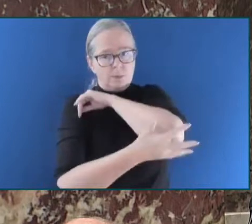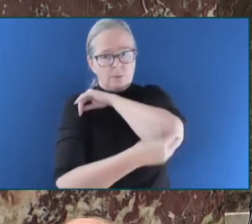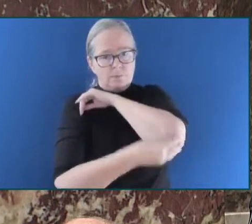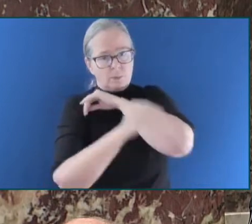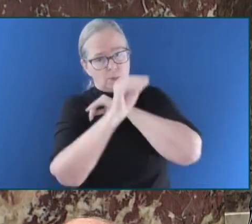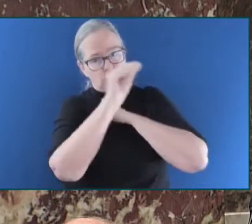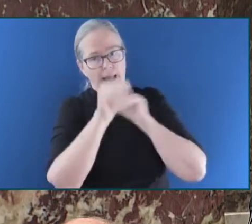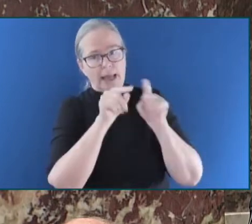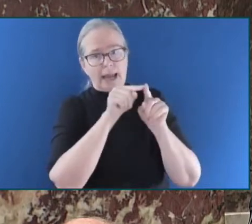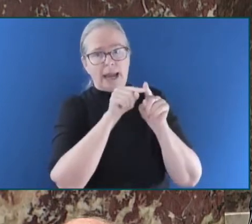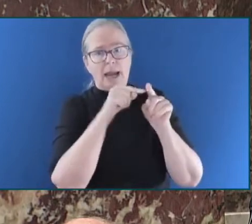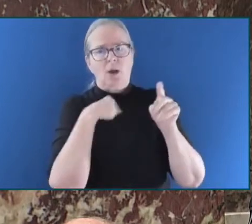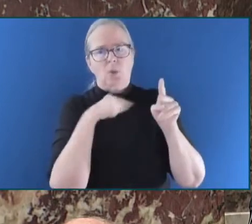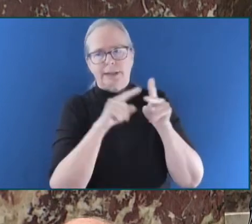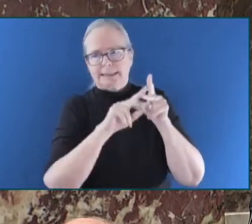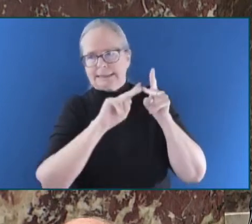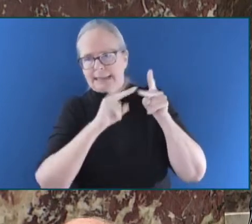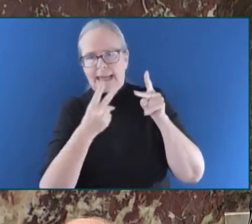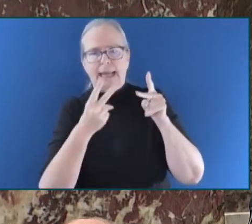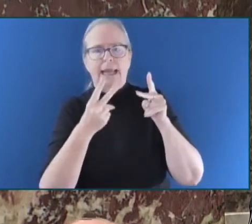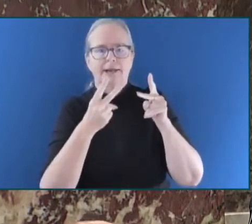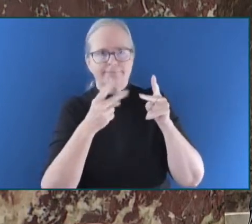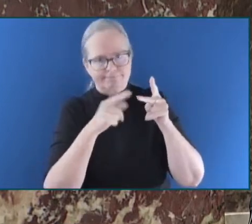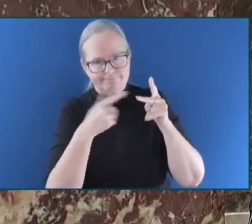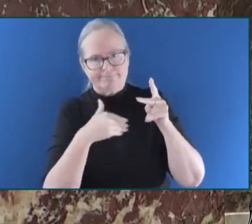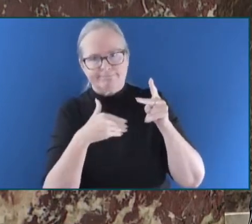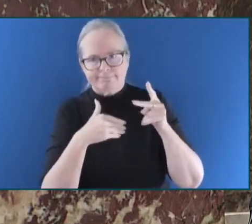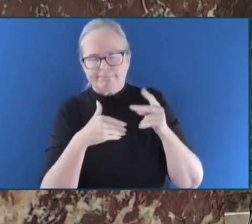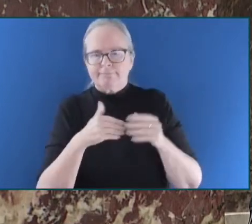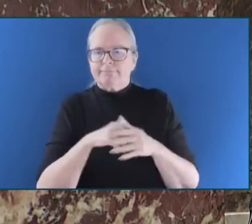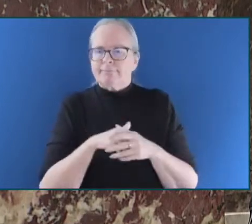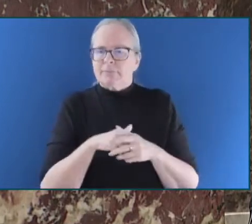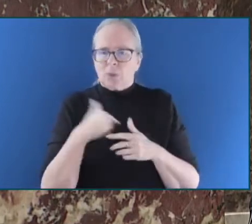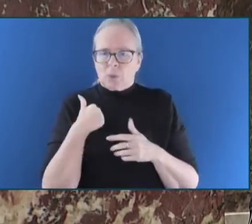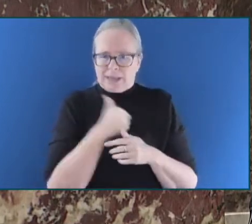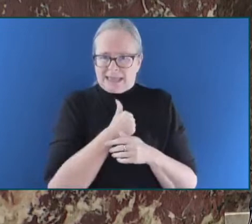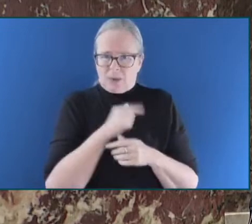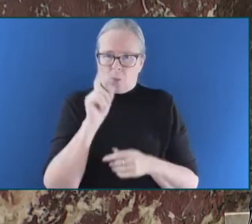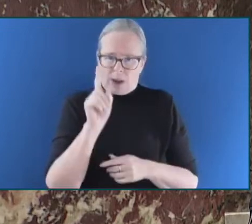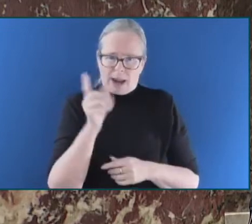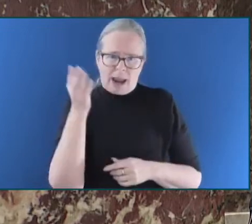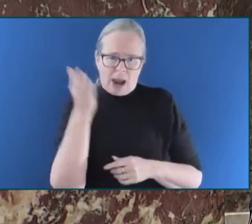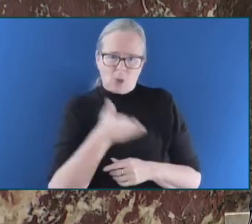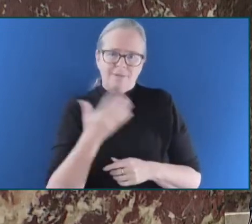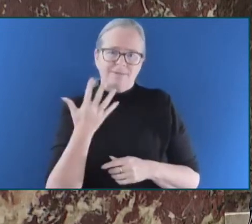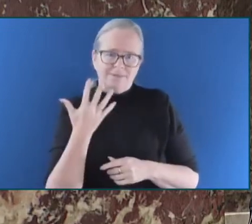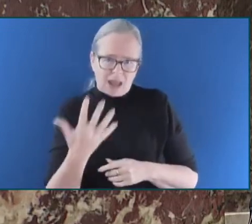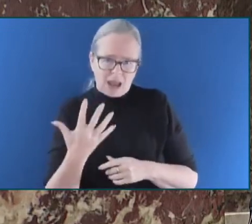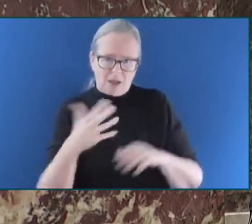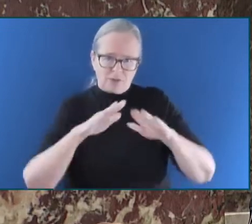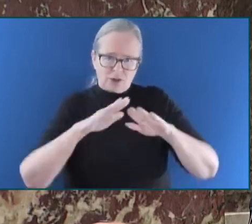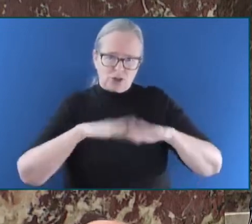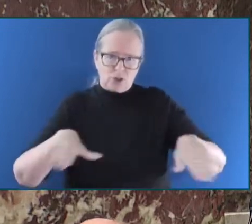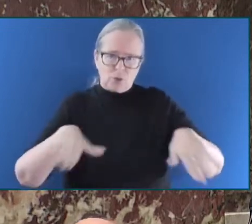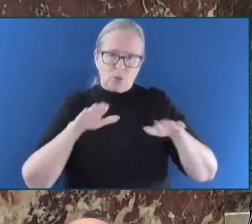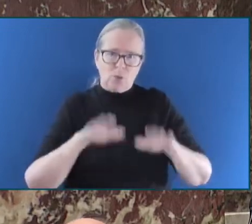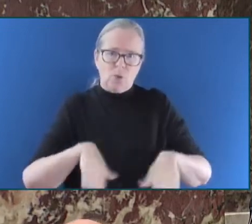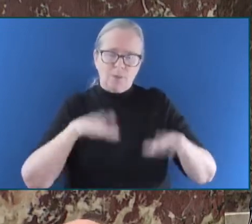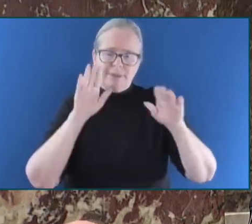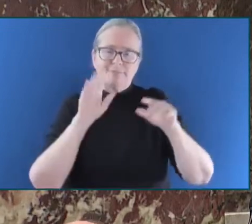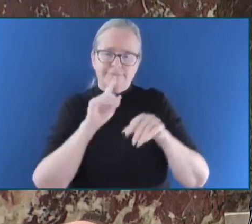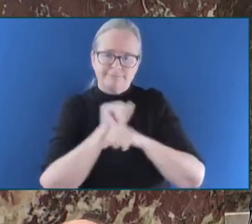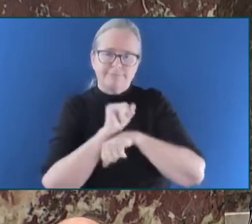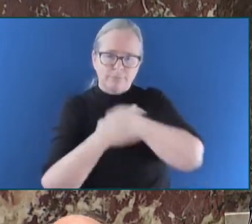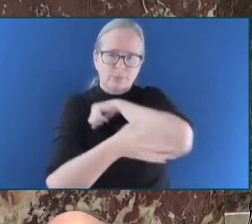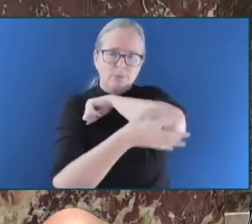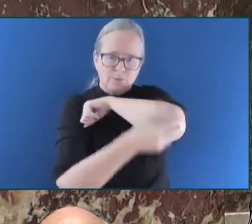British Columbia grow up in poverty. We have a lot of work to do in British Columbia to give British Columbians a better future.